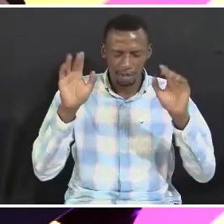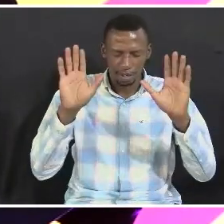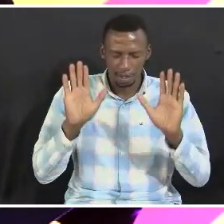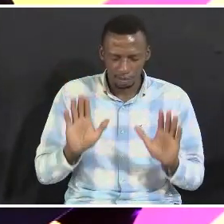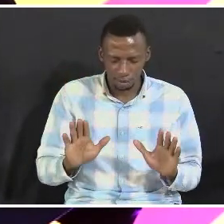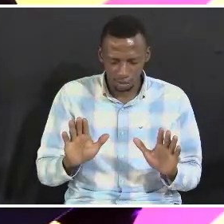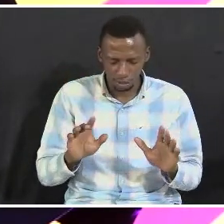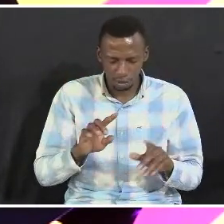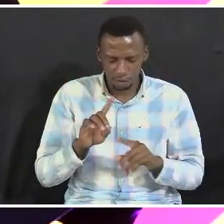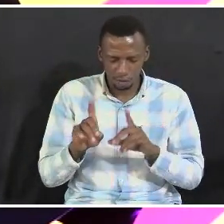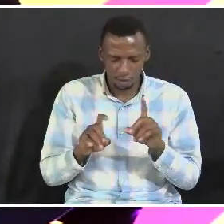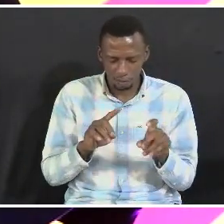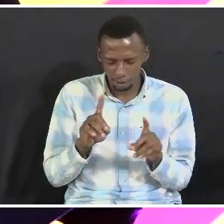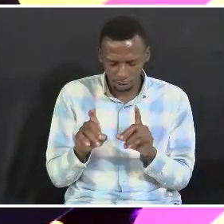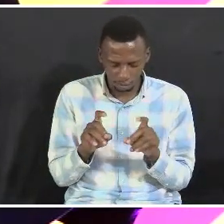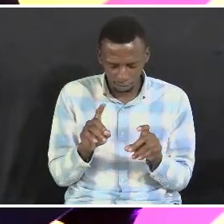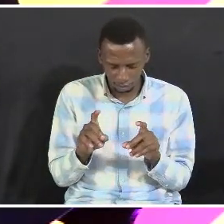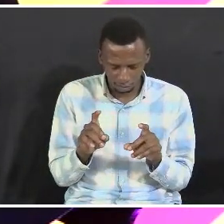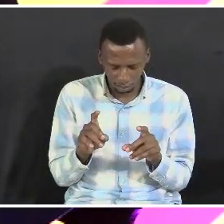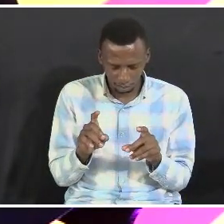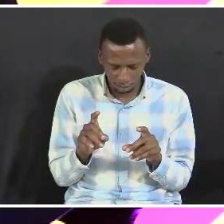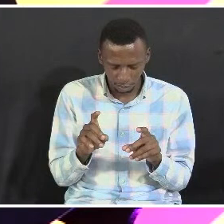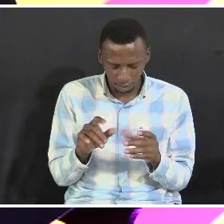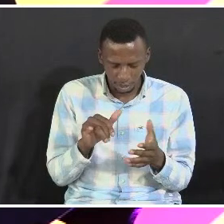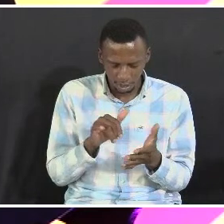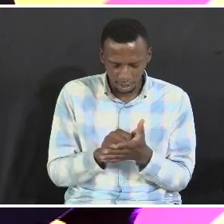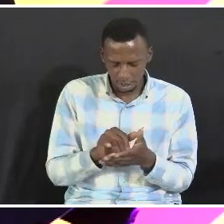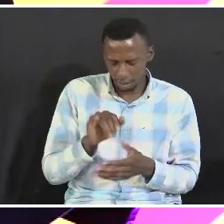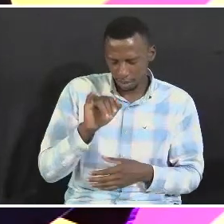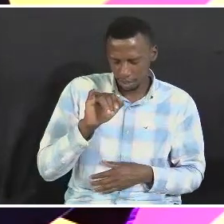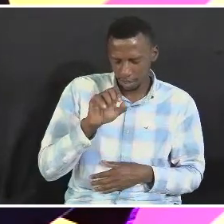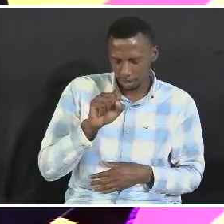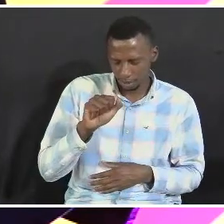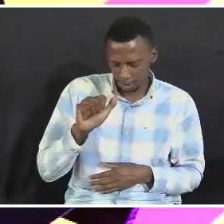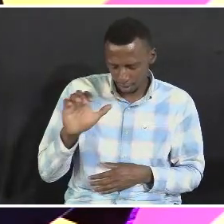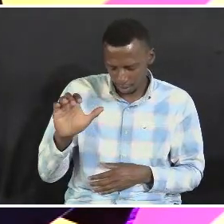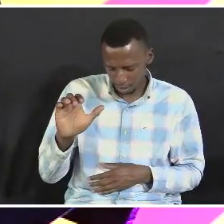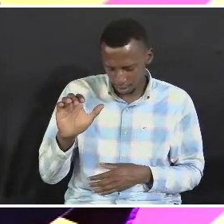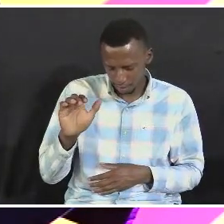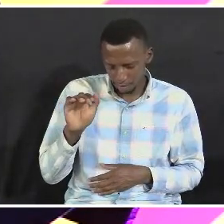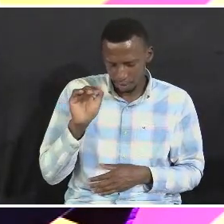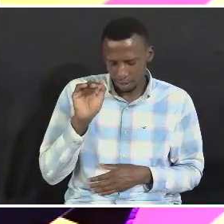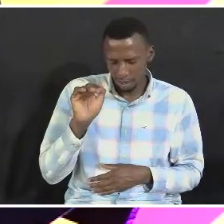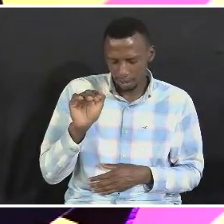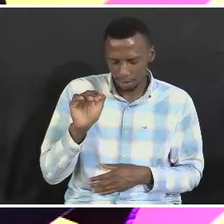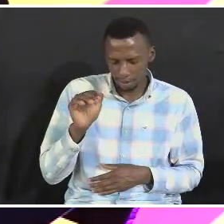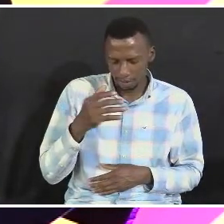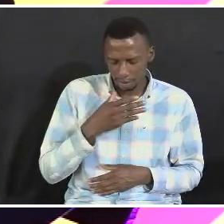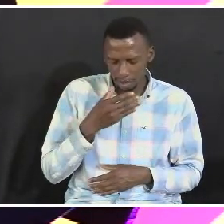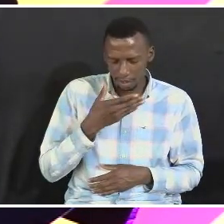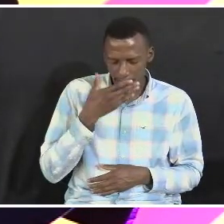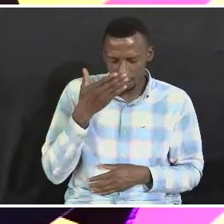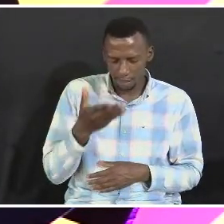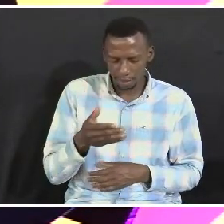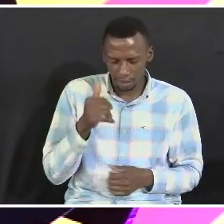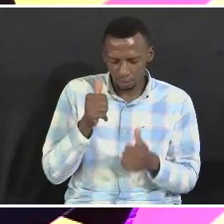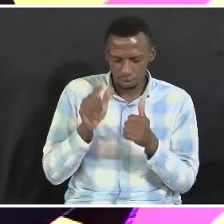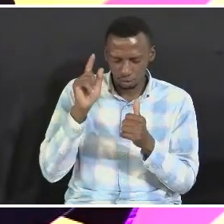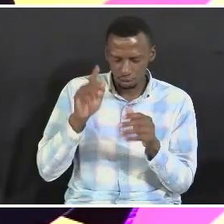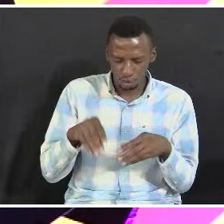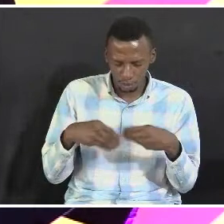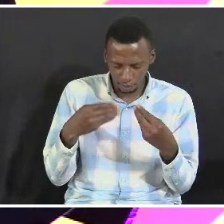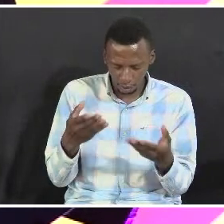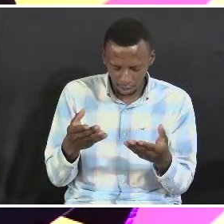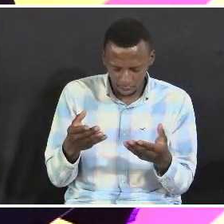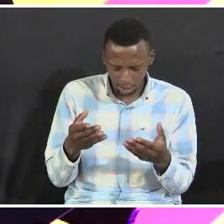of the question that Isaac raised and the answer you provided, that God